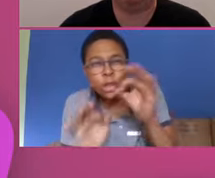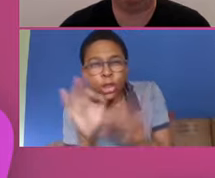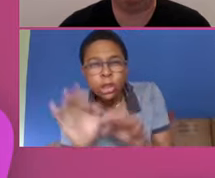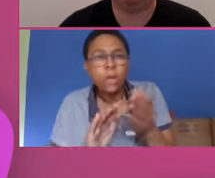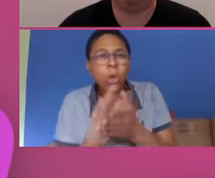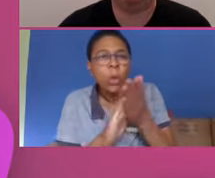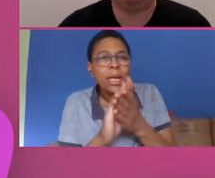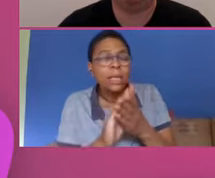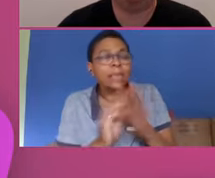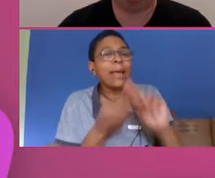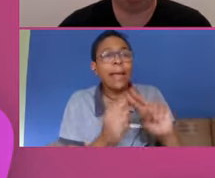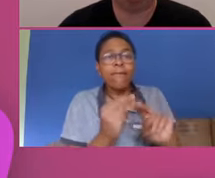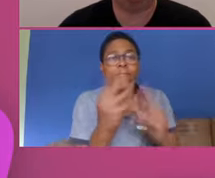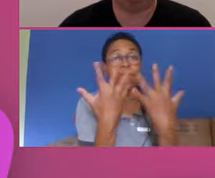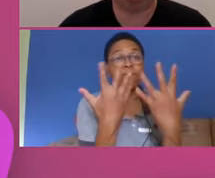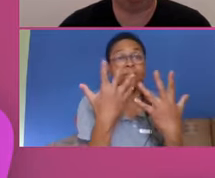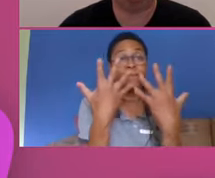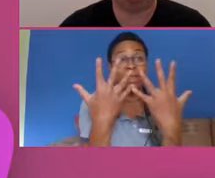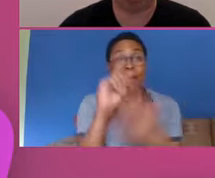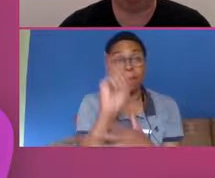efficiently.